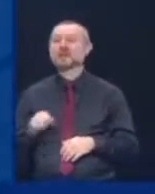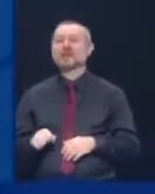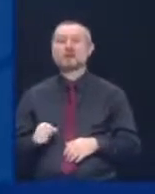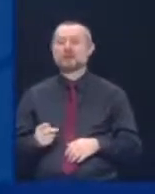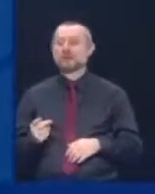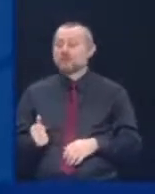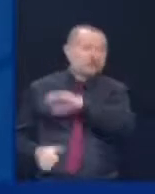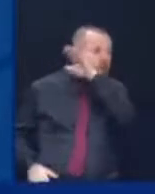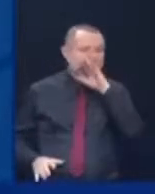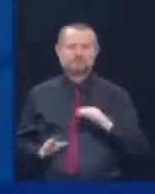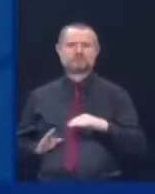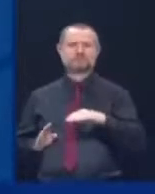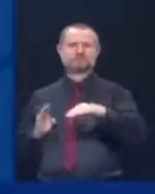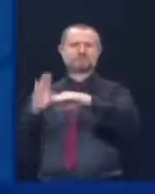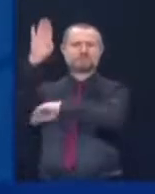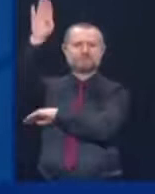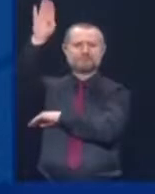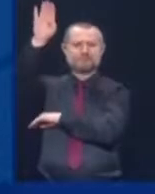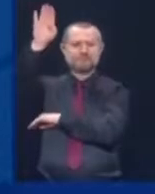instant.